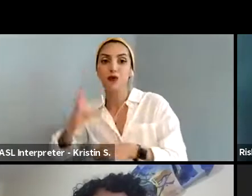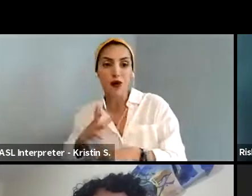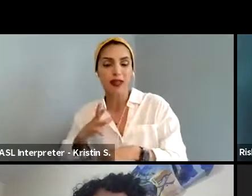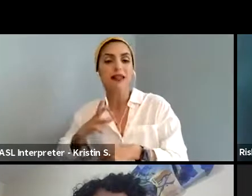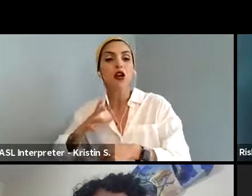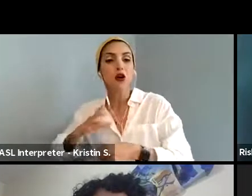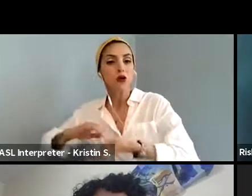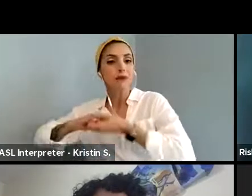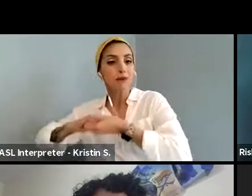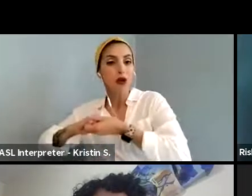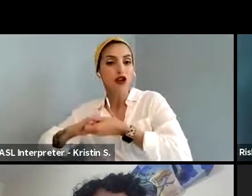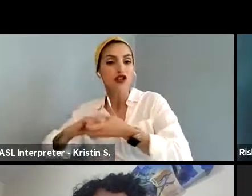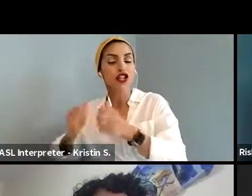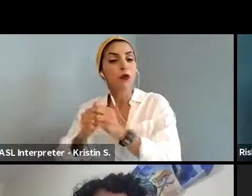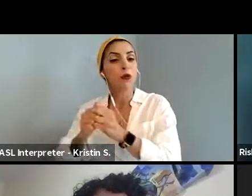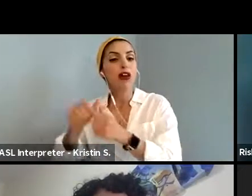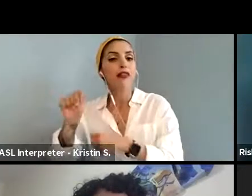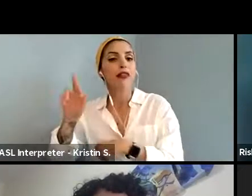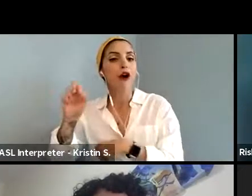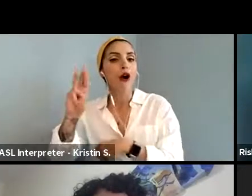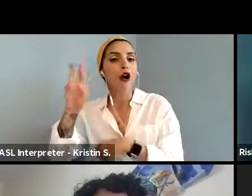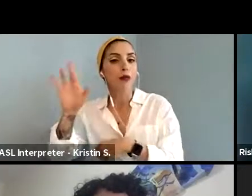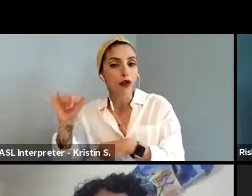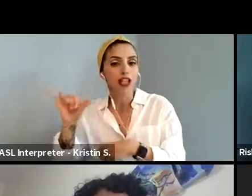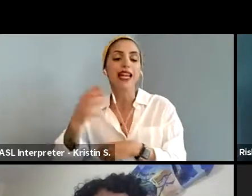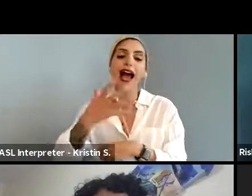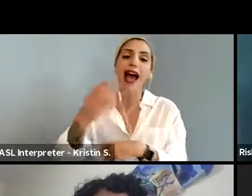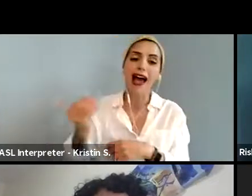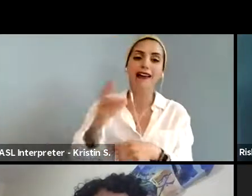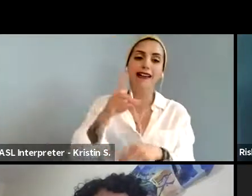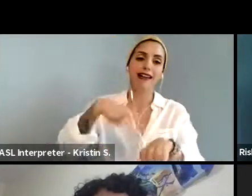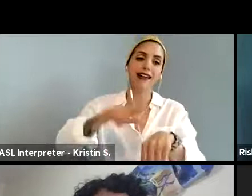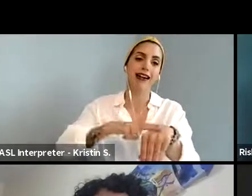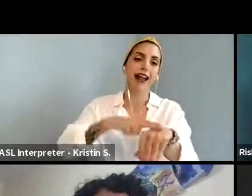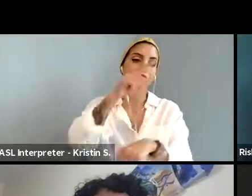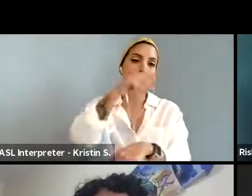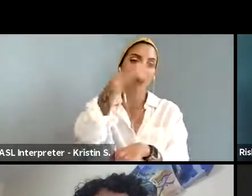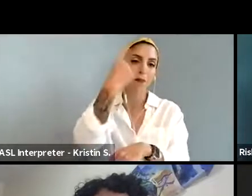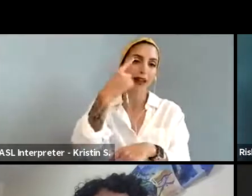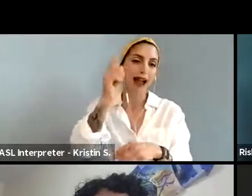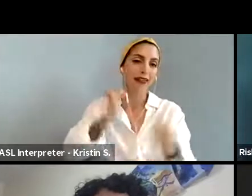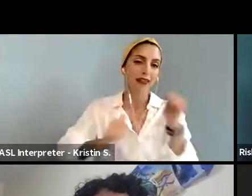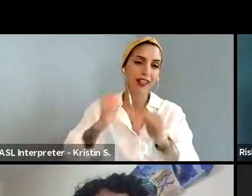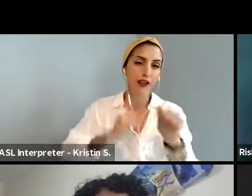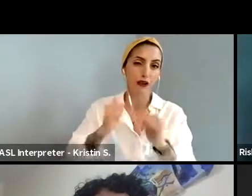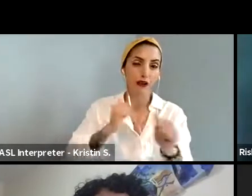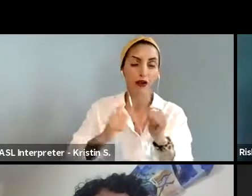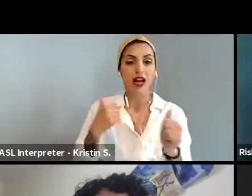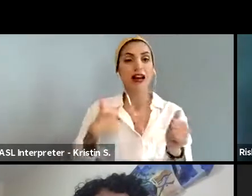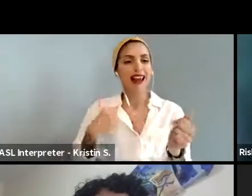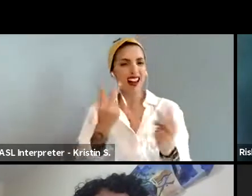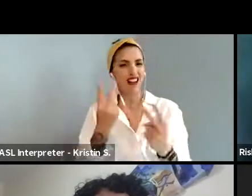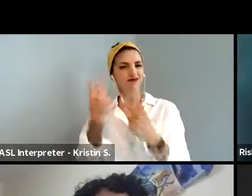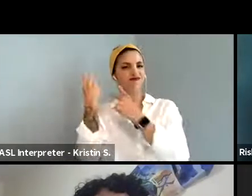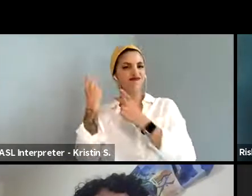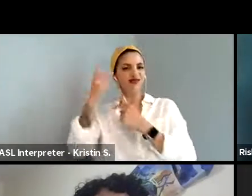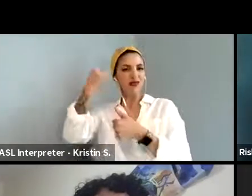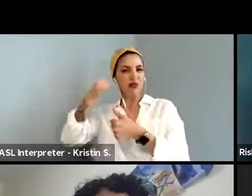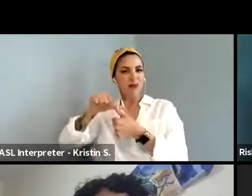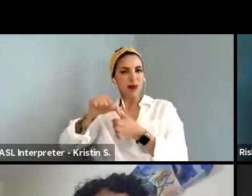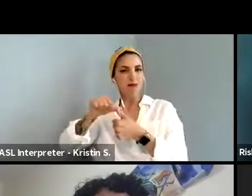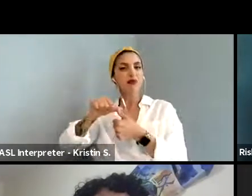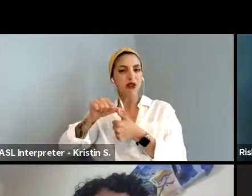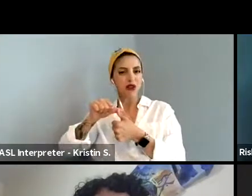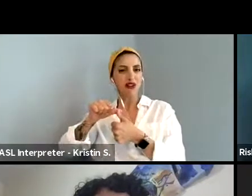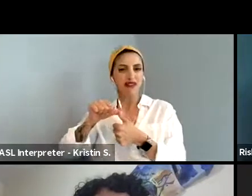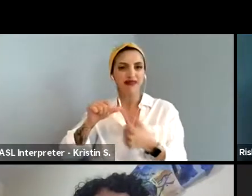partnership with the Park Avenue Armory and National Black Theater. And as I was going through, digging through all my notes and remembering, because you